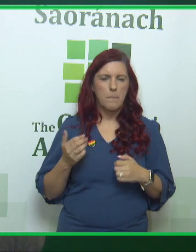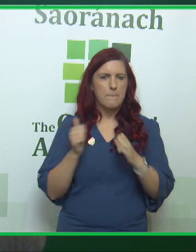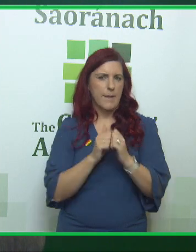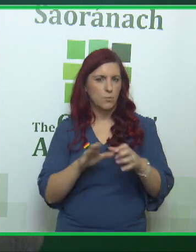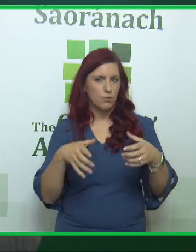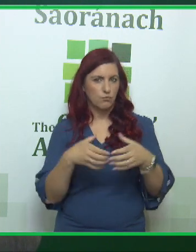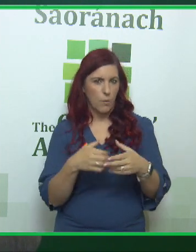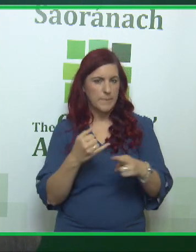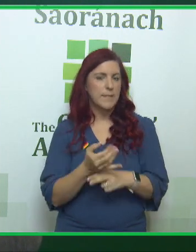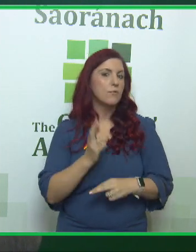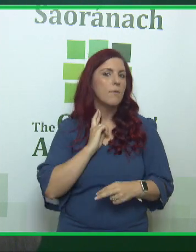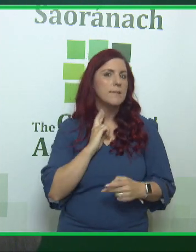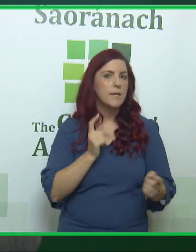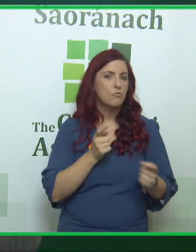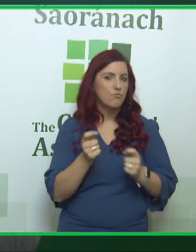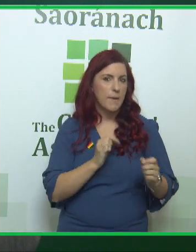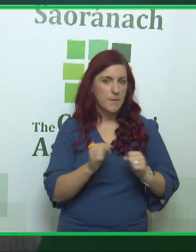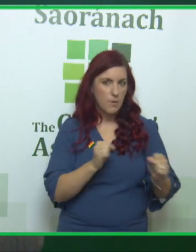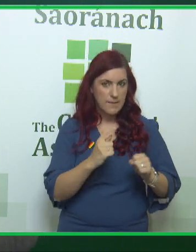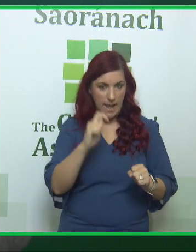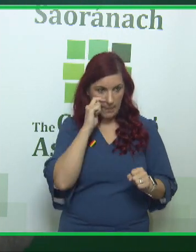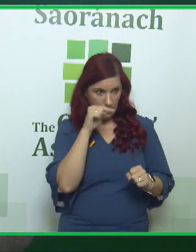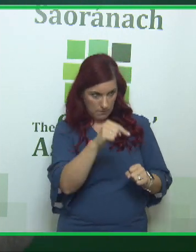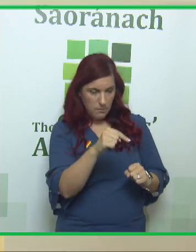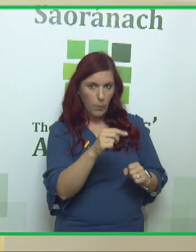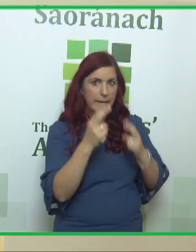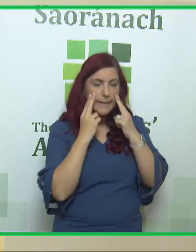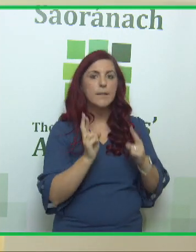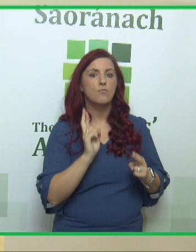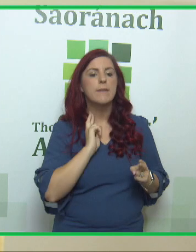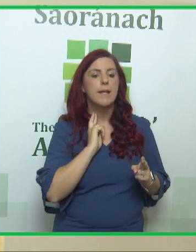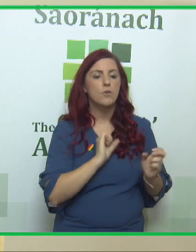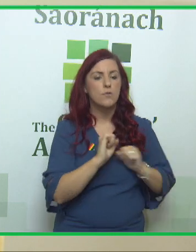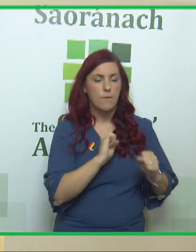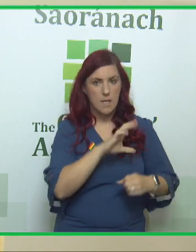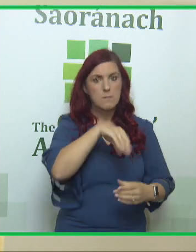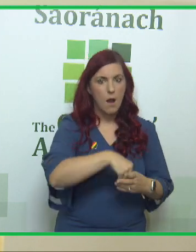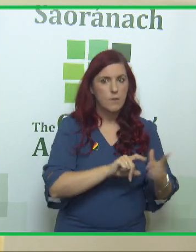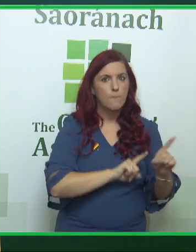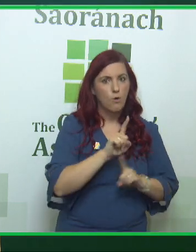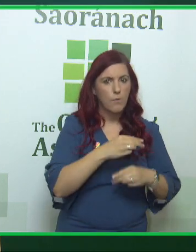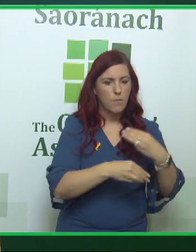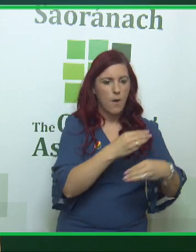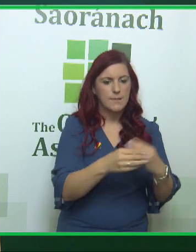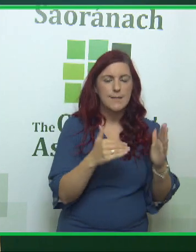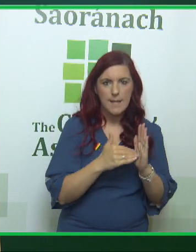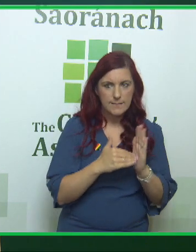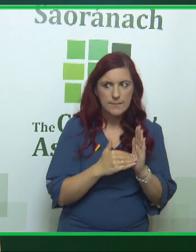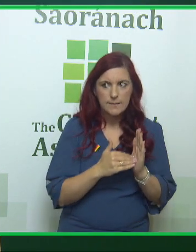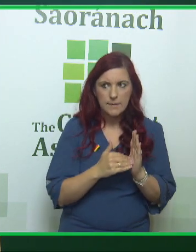I think there's definitely a part to play in recovery for residential services. We get